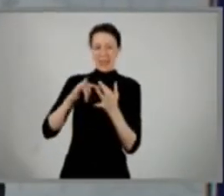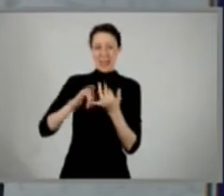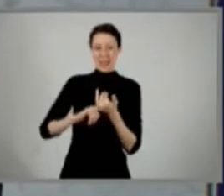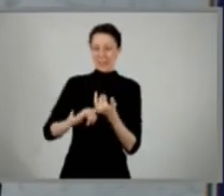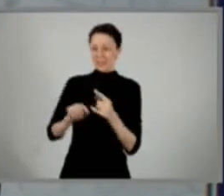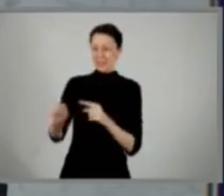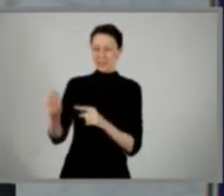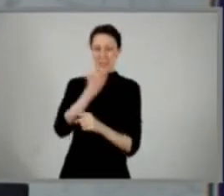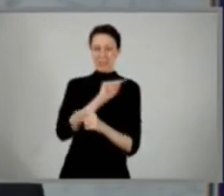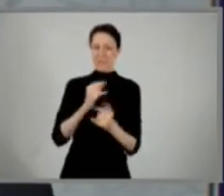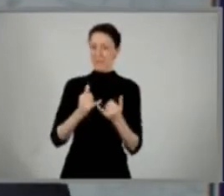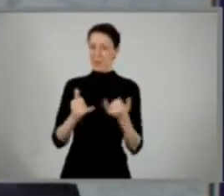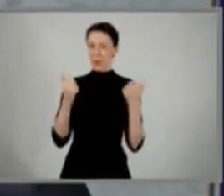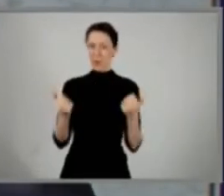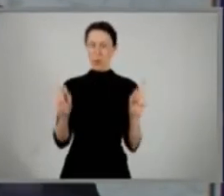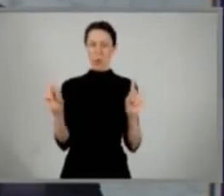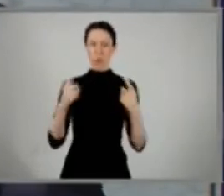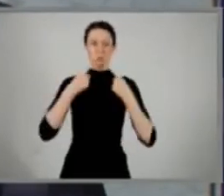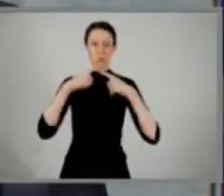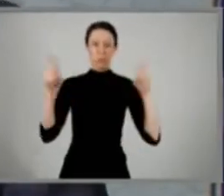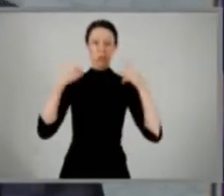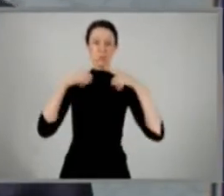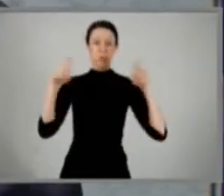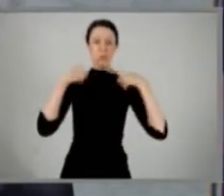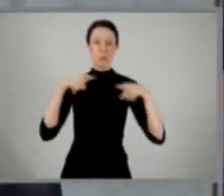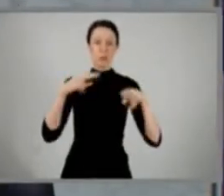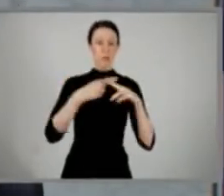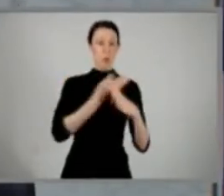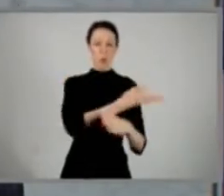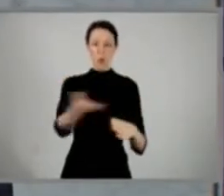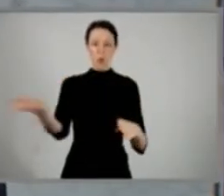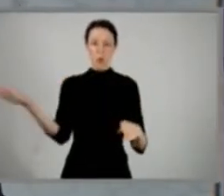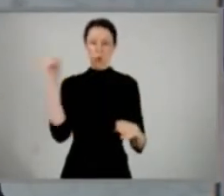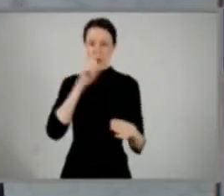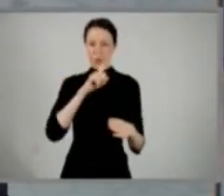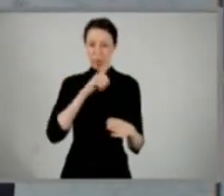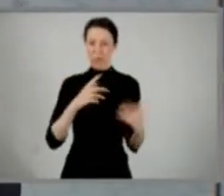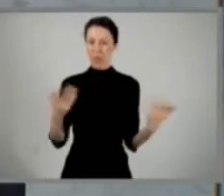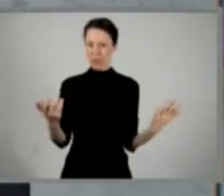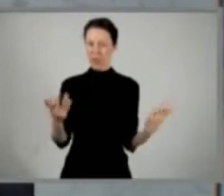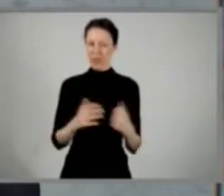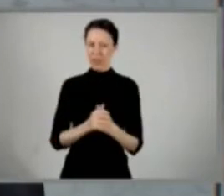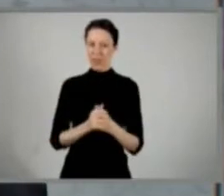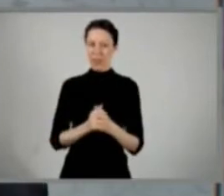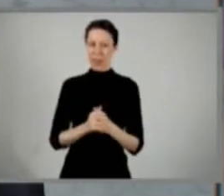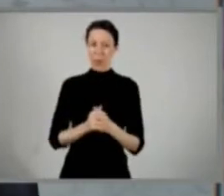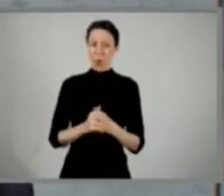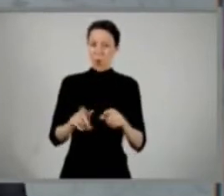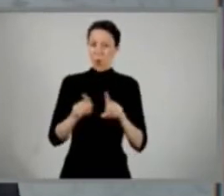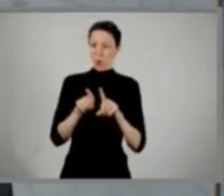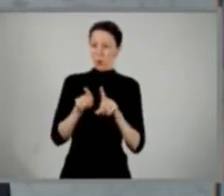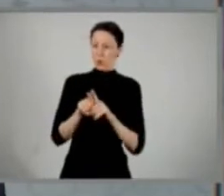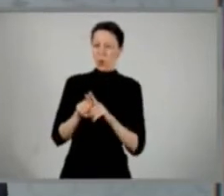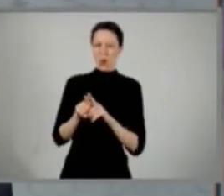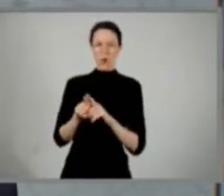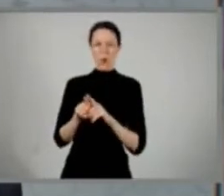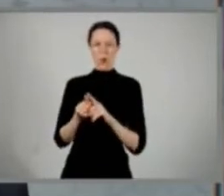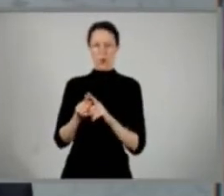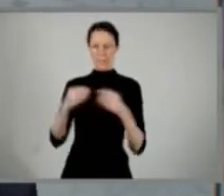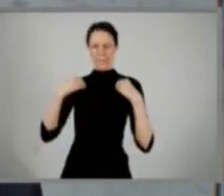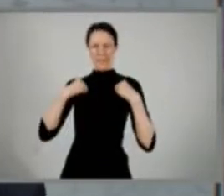actions and behaviours, the things that they're responsible for, and also the COVID safety plans that are now required of